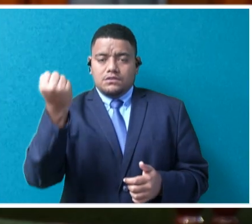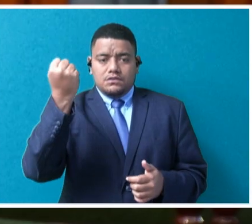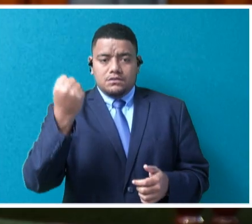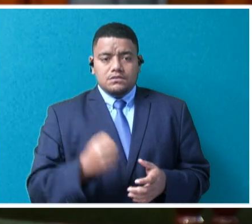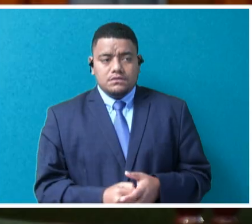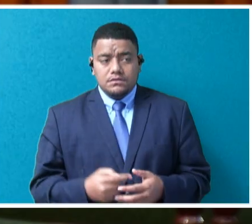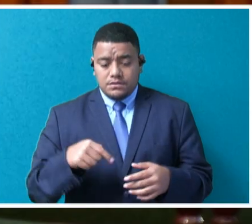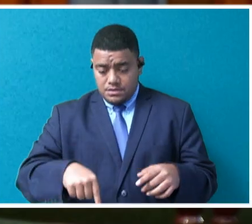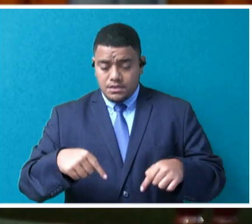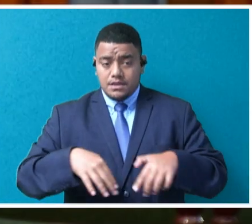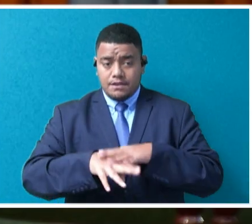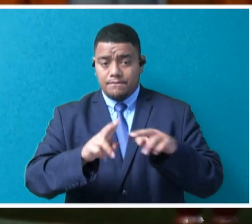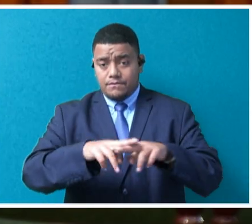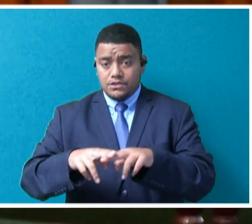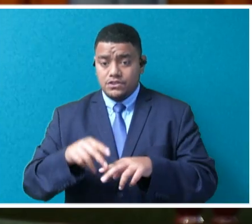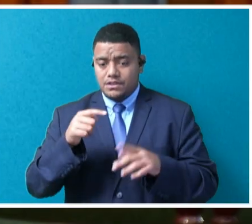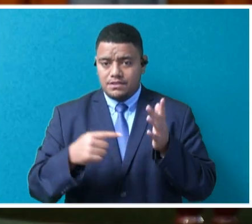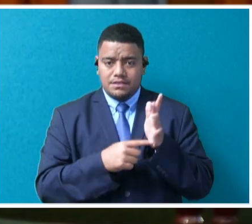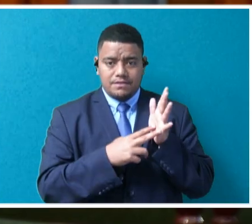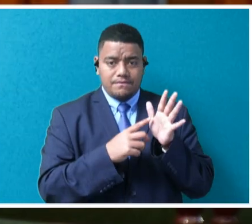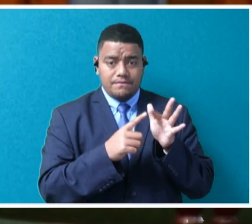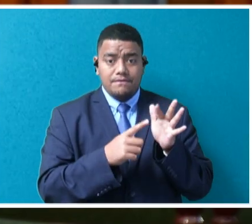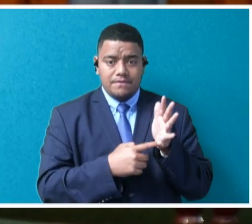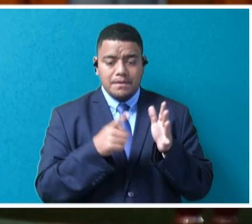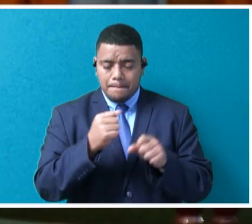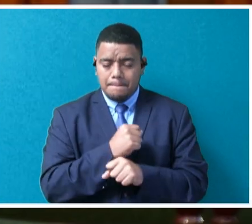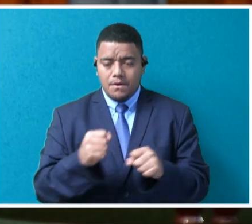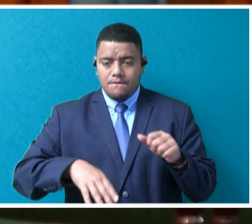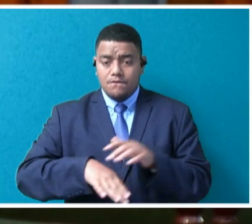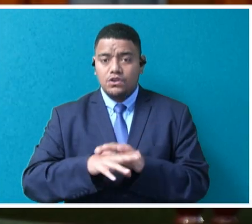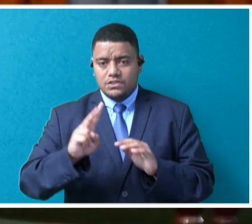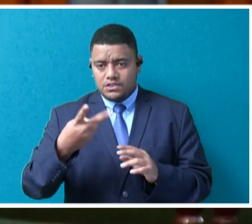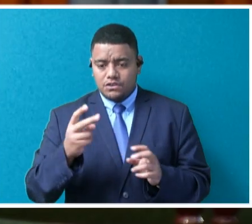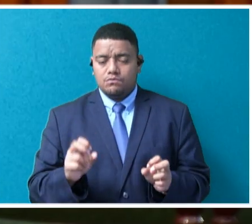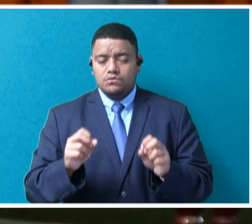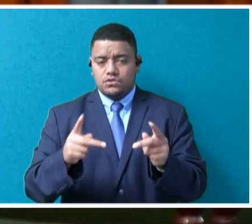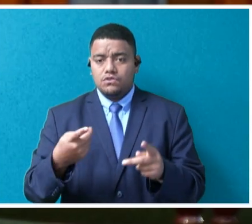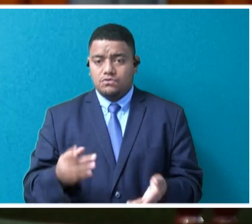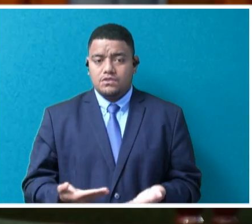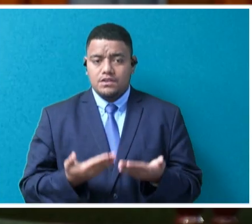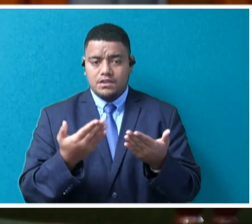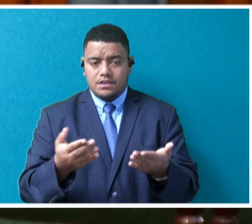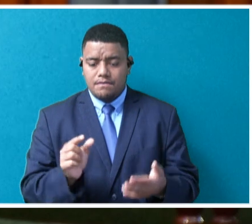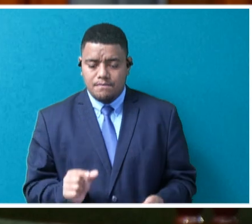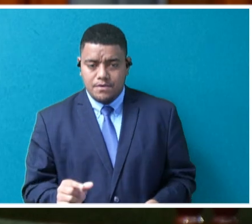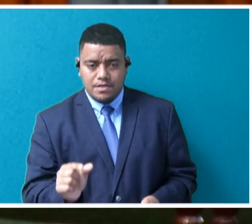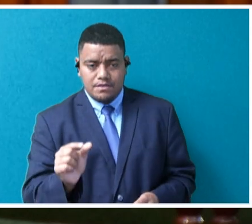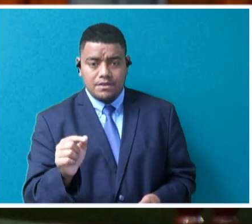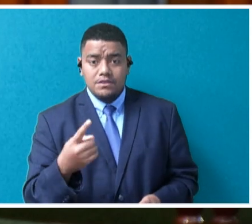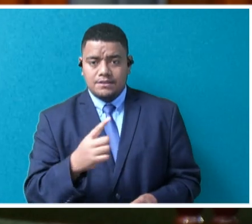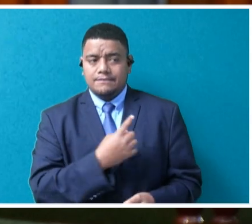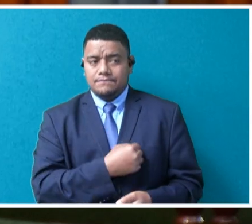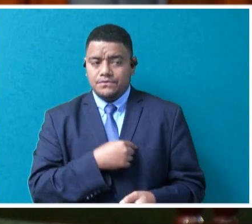in Fiji, our TVET sector stands as a powerful second chance opportunity, a pathway with dignity,